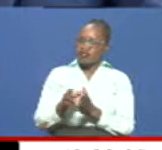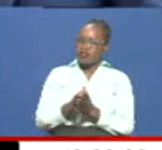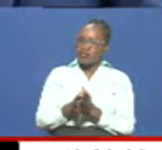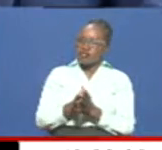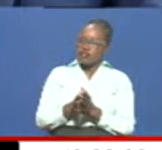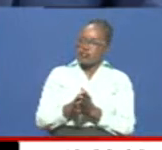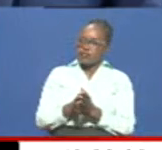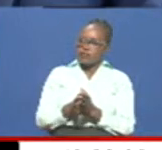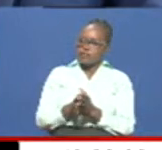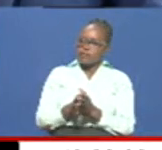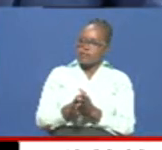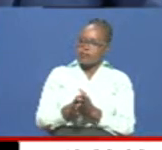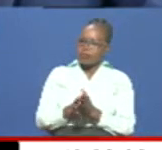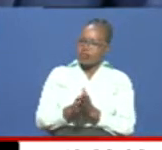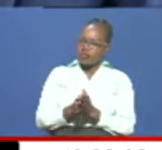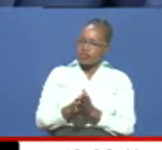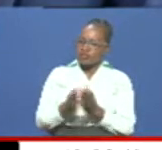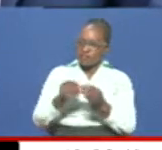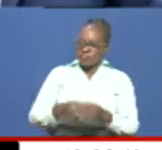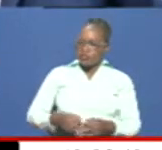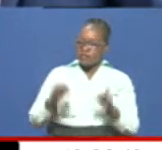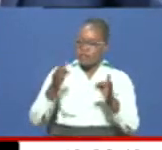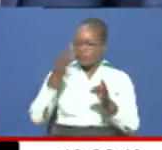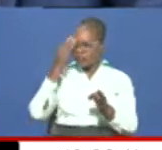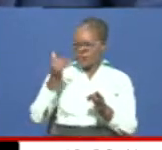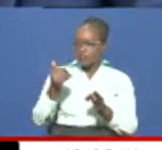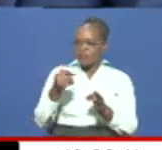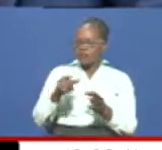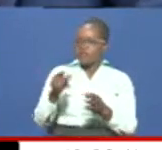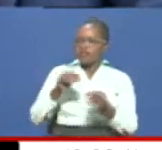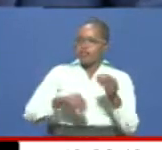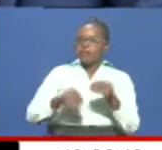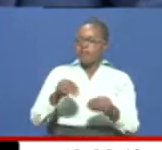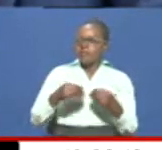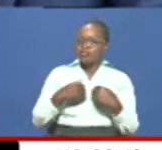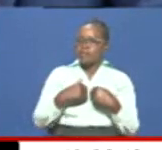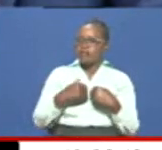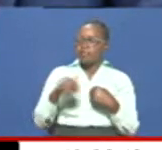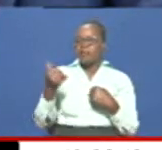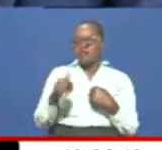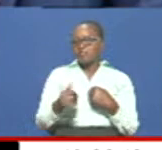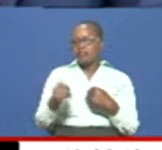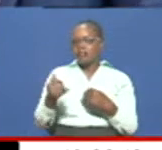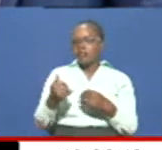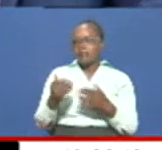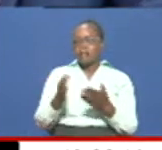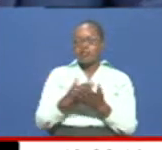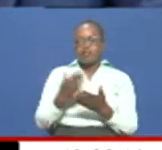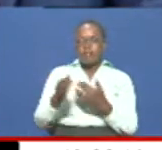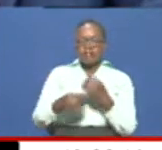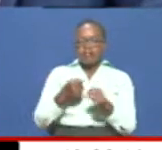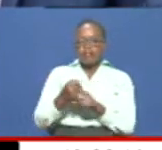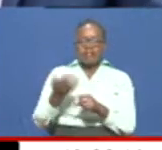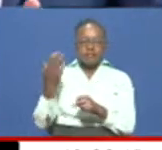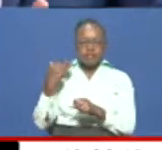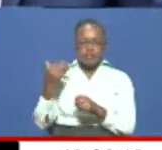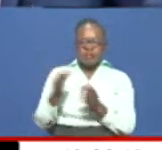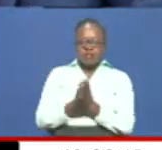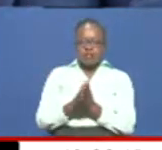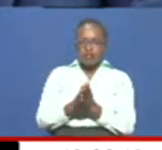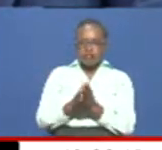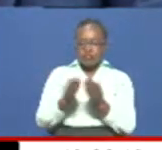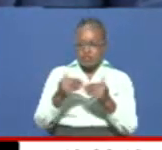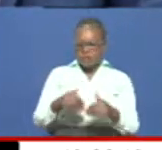the officials. And the reason is because they have not had election for some time. Mm-hmm. The tribunal stepped in. The process